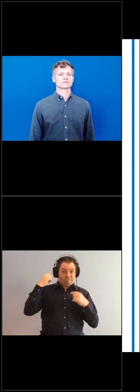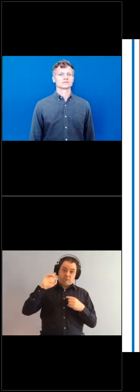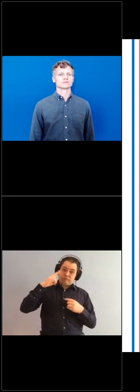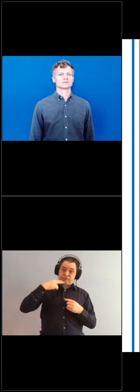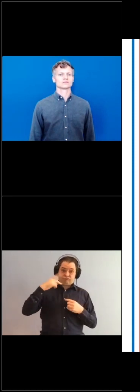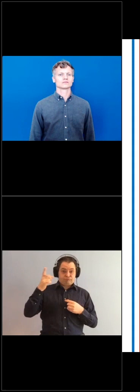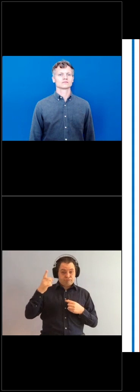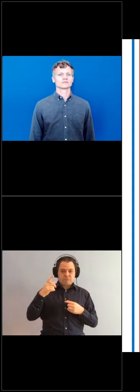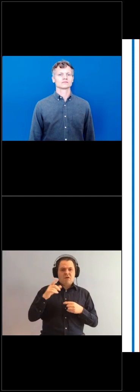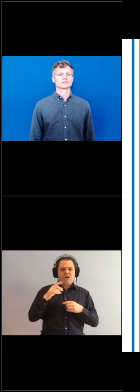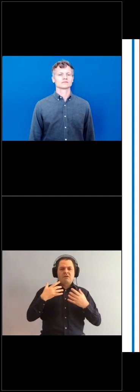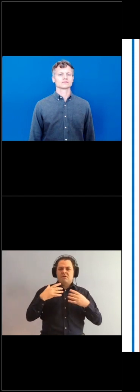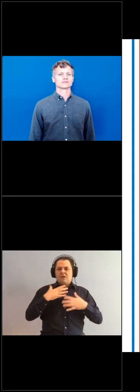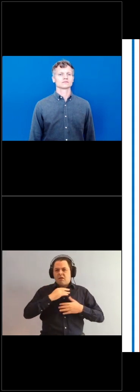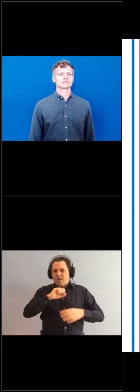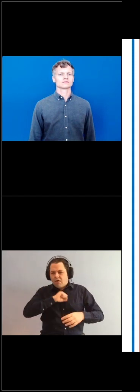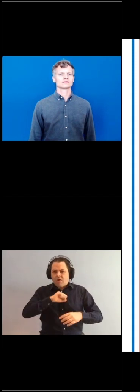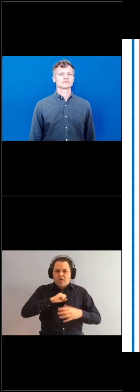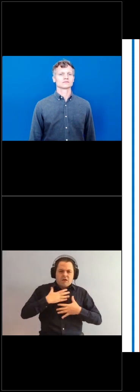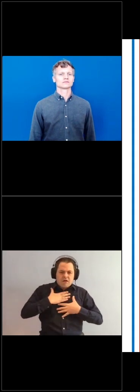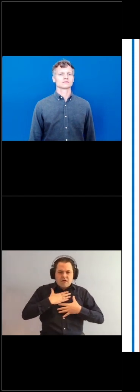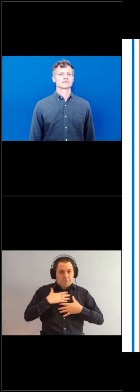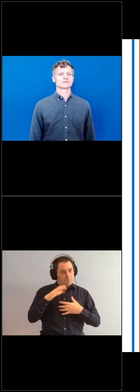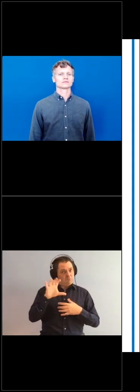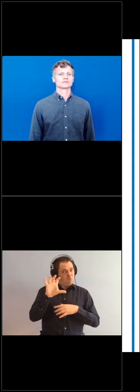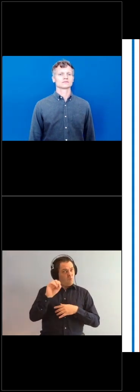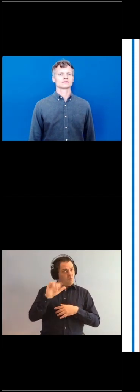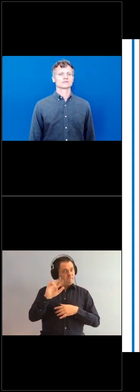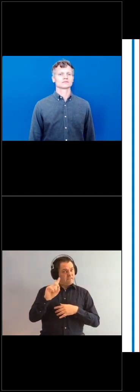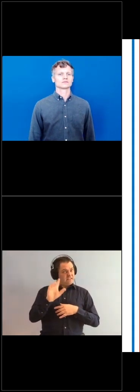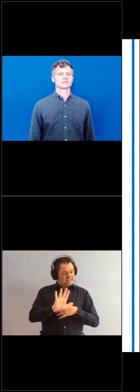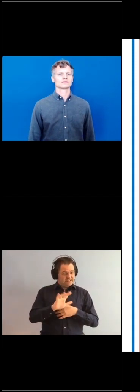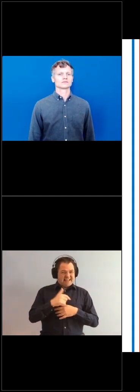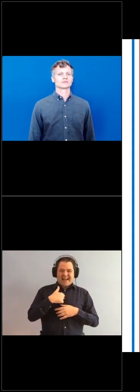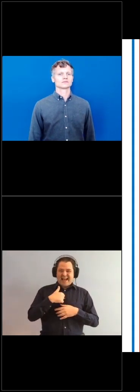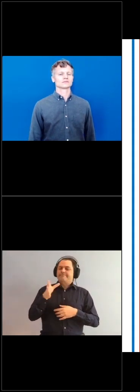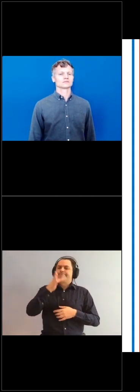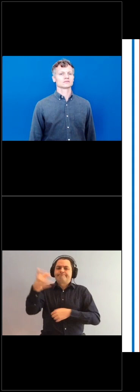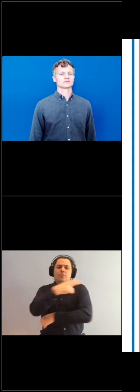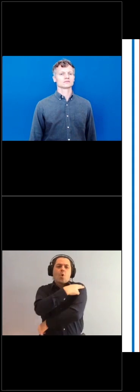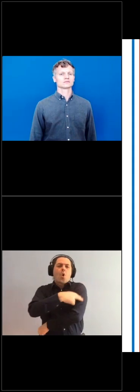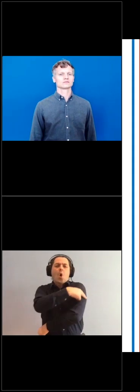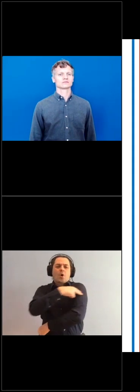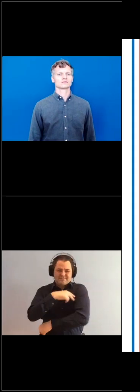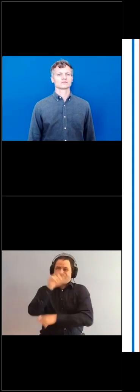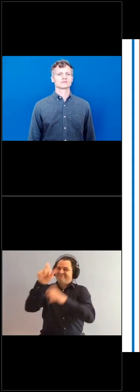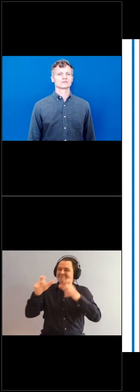symptoms and went to the hospital, but the staff did not know how to communicate with him.